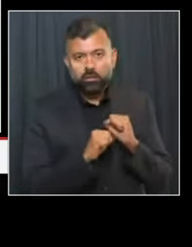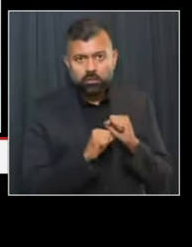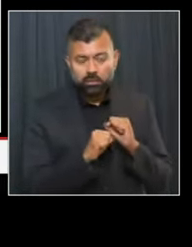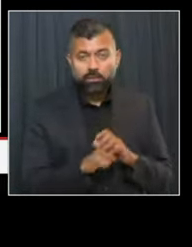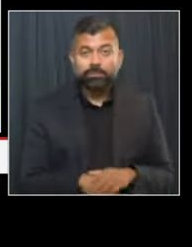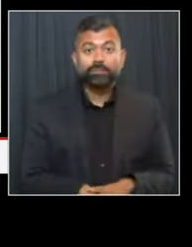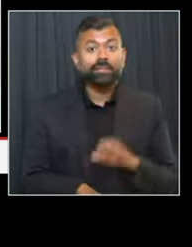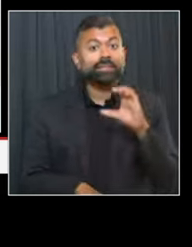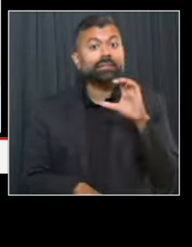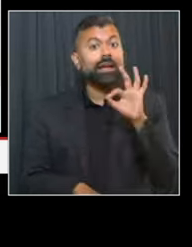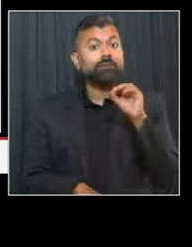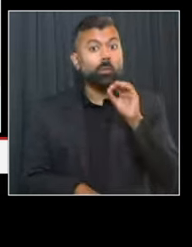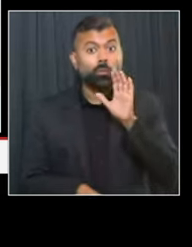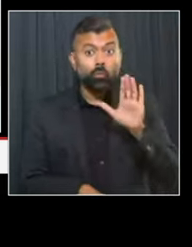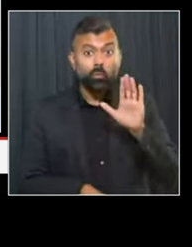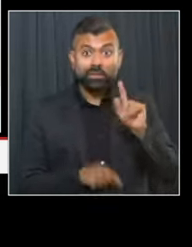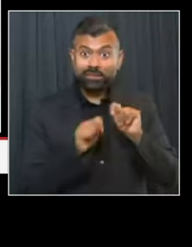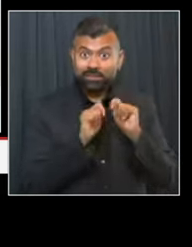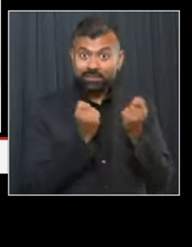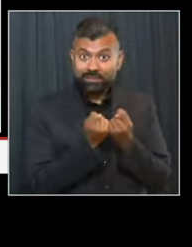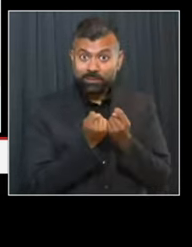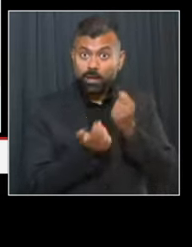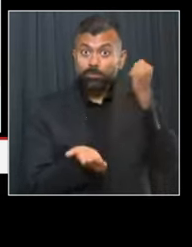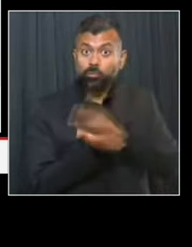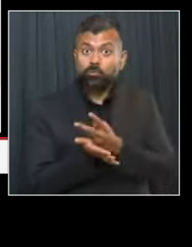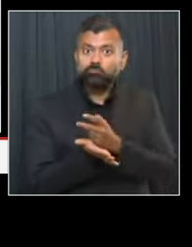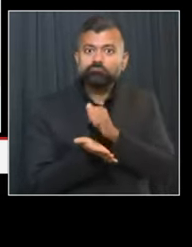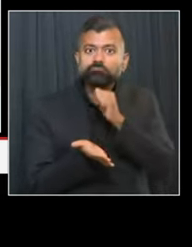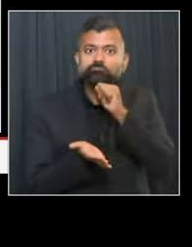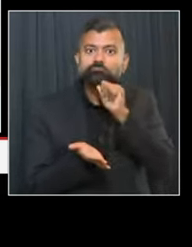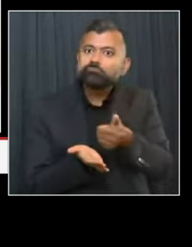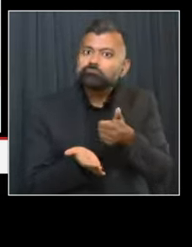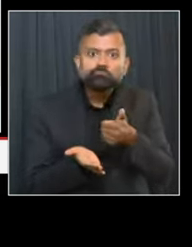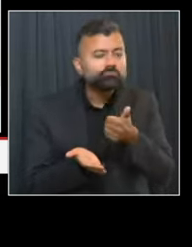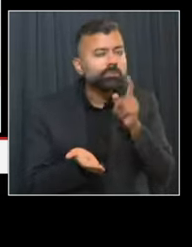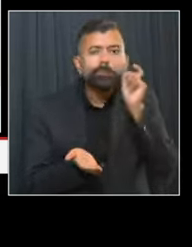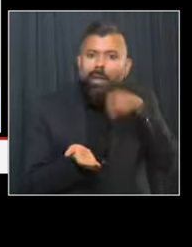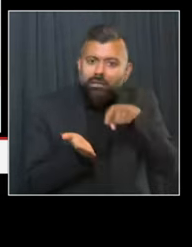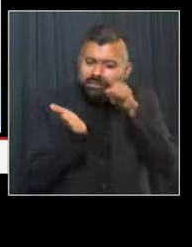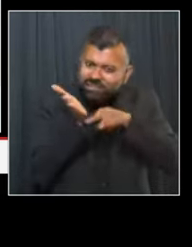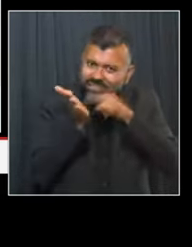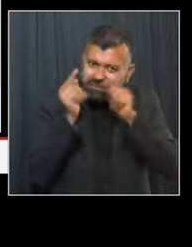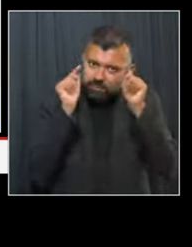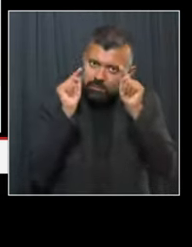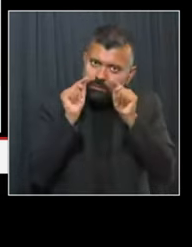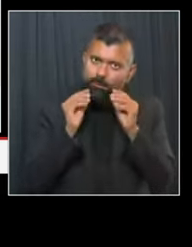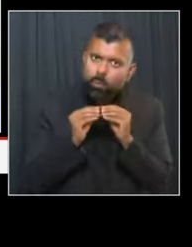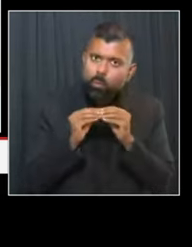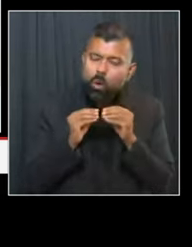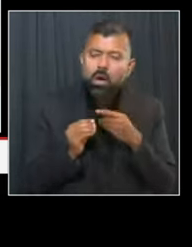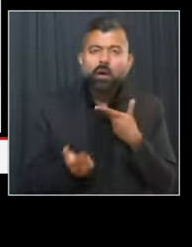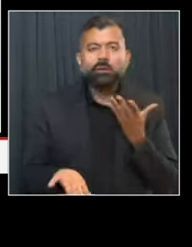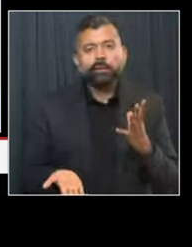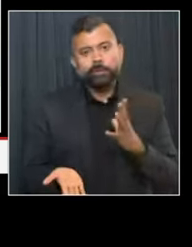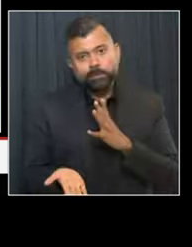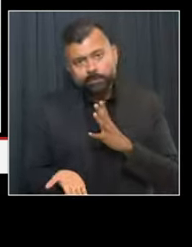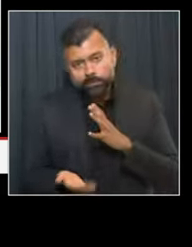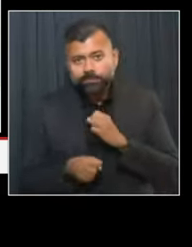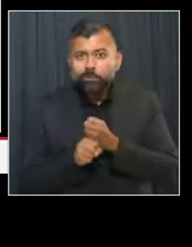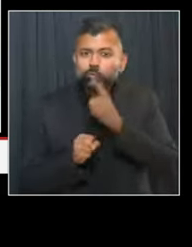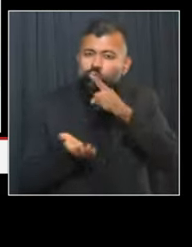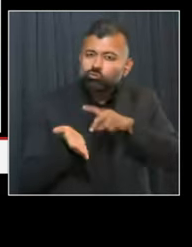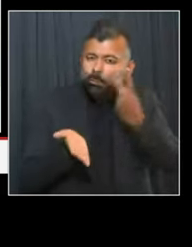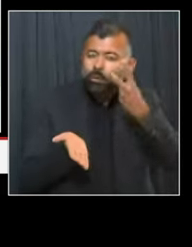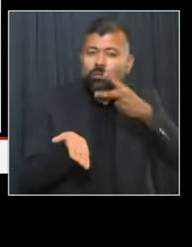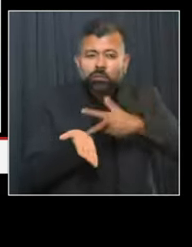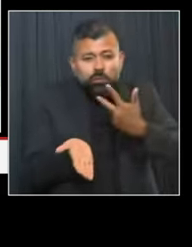vetting process and go through those same thousands of lines of both people, positions, and contracts to be able to